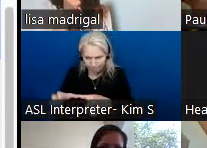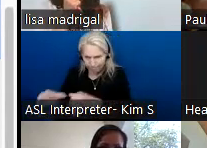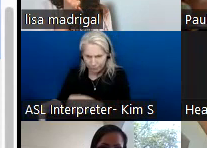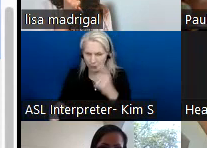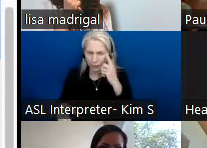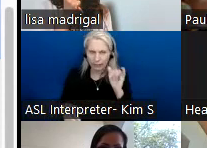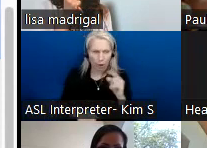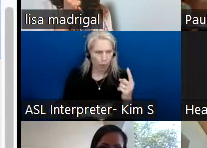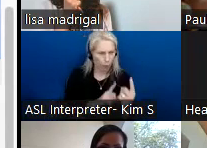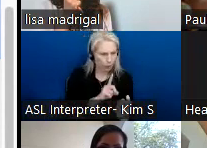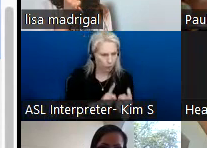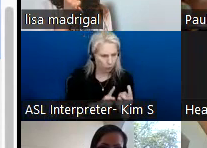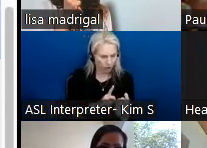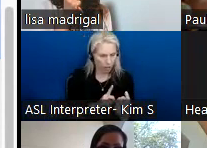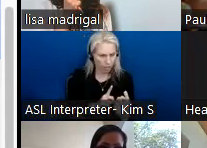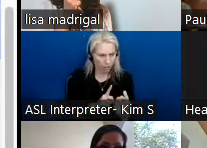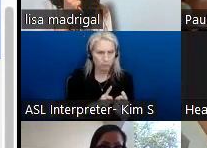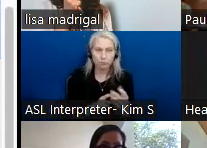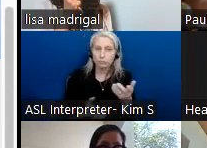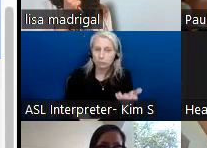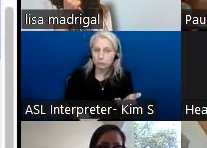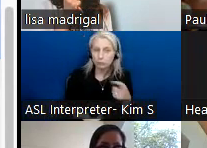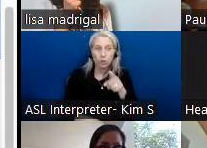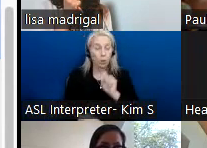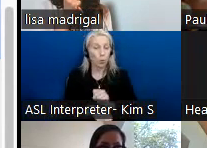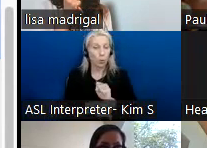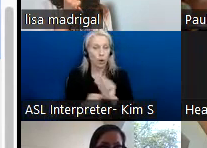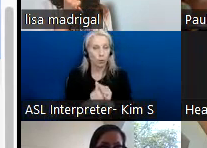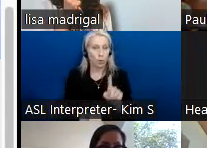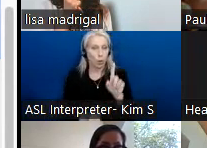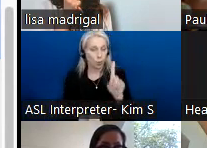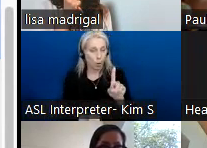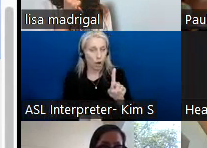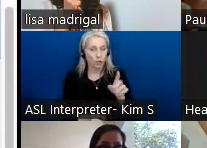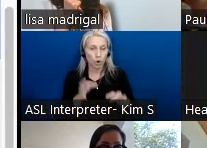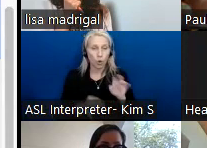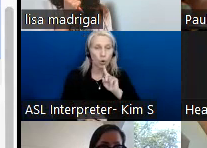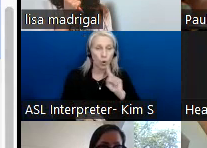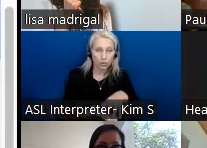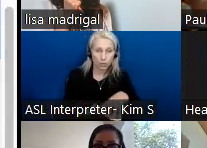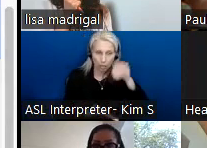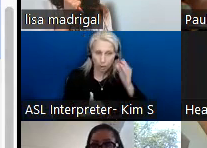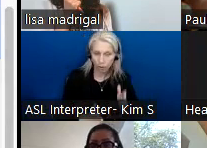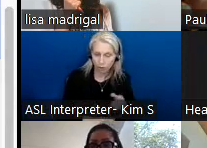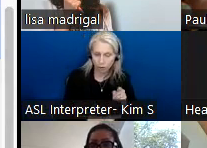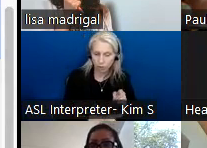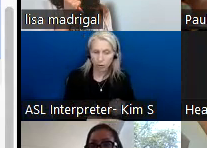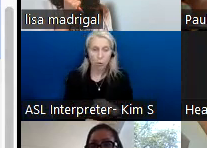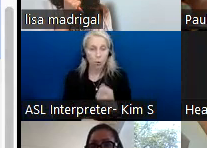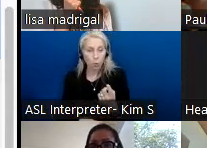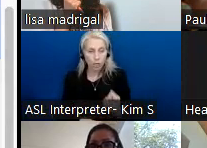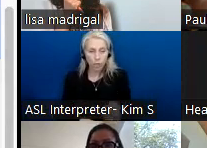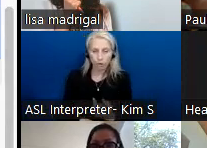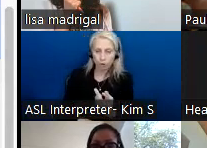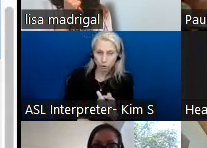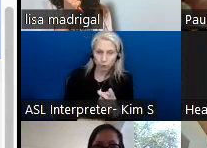a one-to-one, if you are working with one court-ordered learner or maybe with 1 to 2